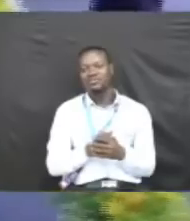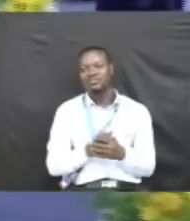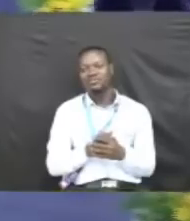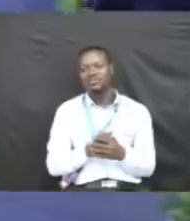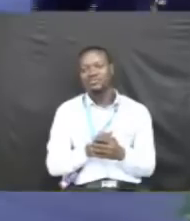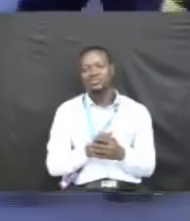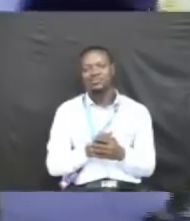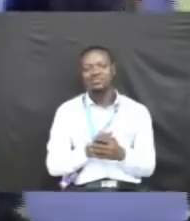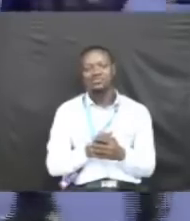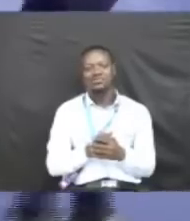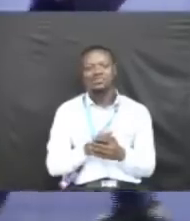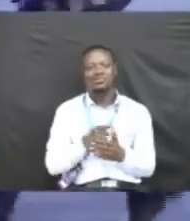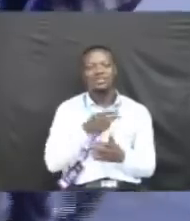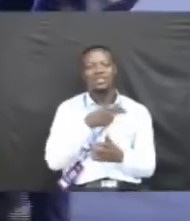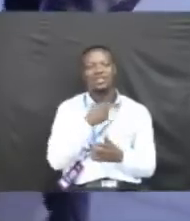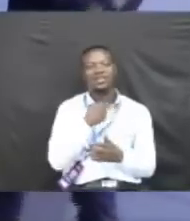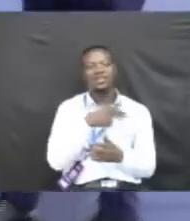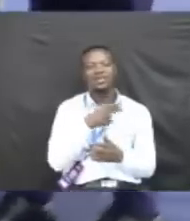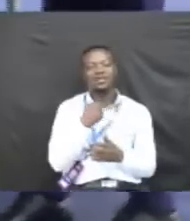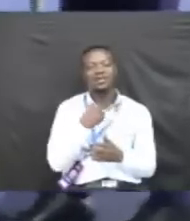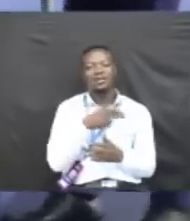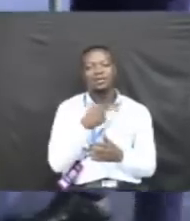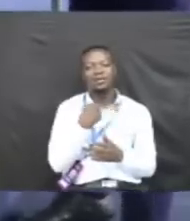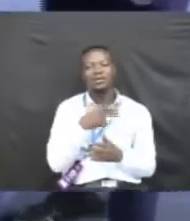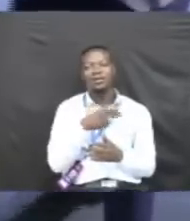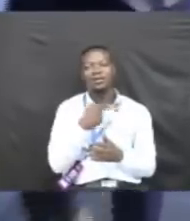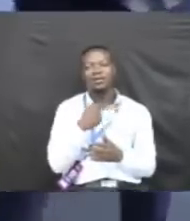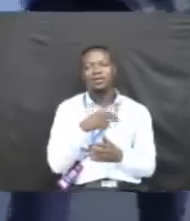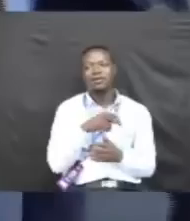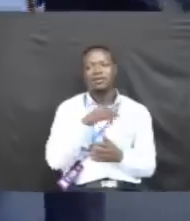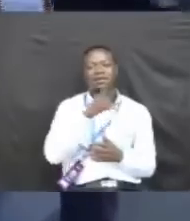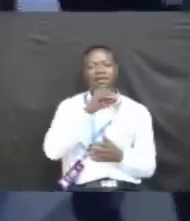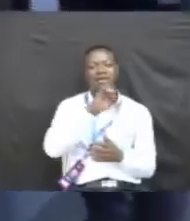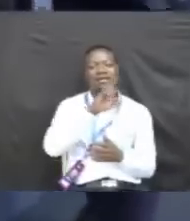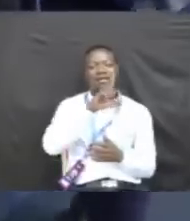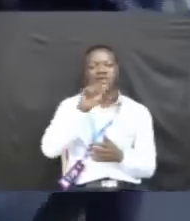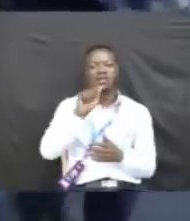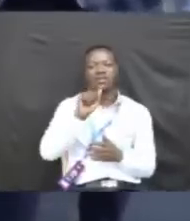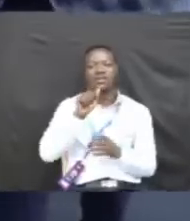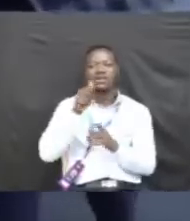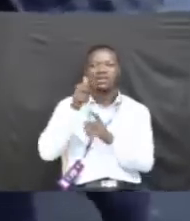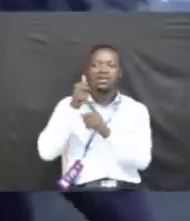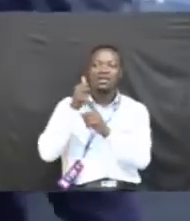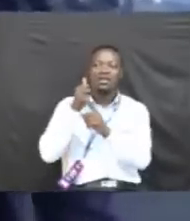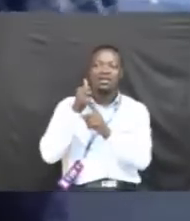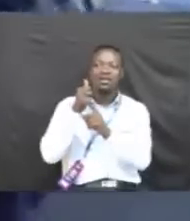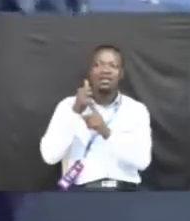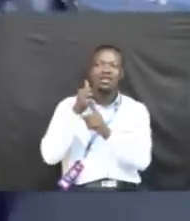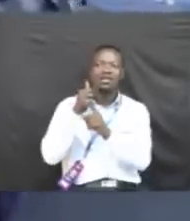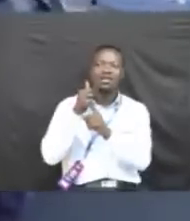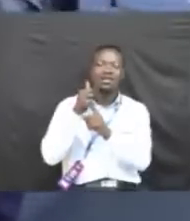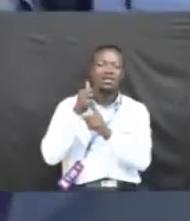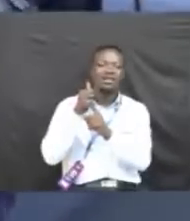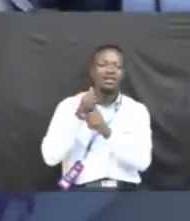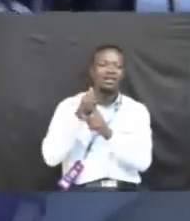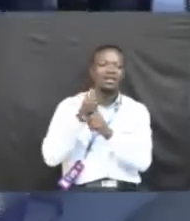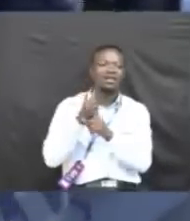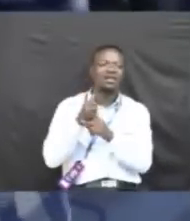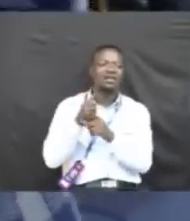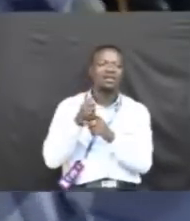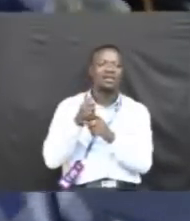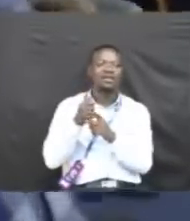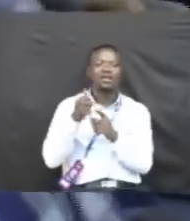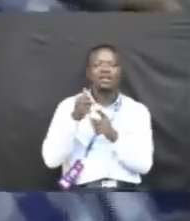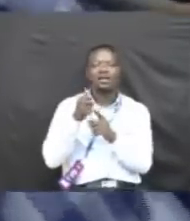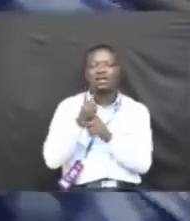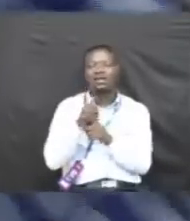pastor Dr. Abdela Phillis Kuche the resident minister of the resident minister of Mount